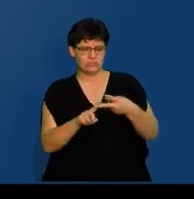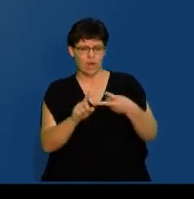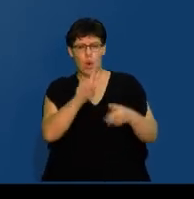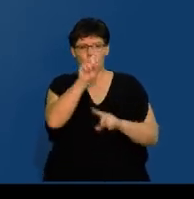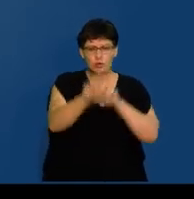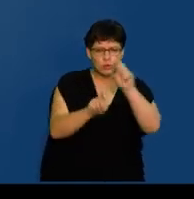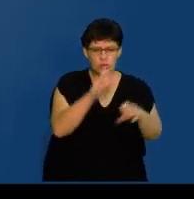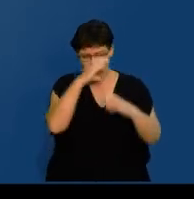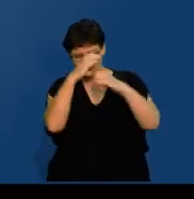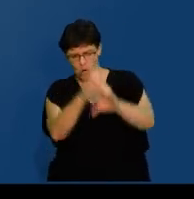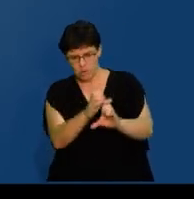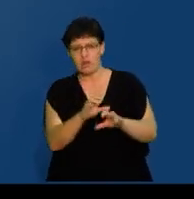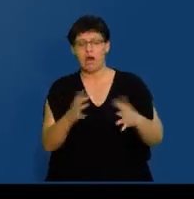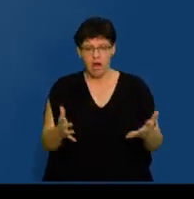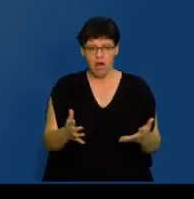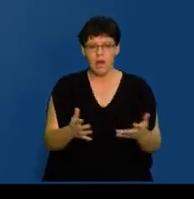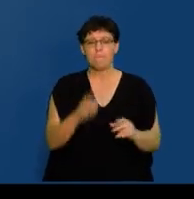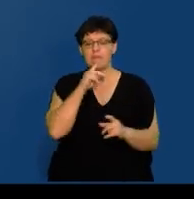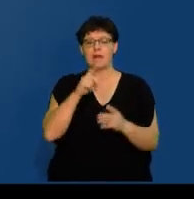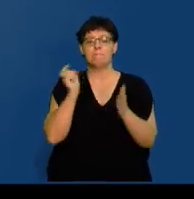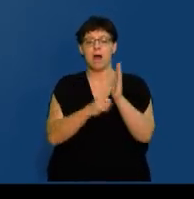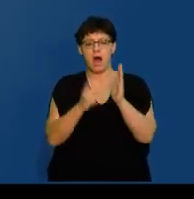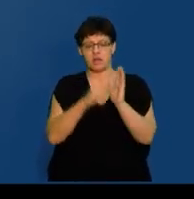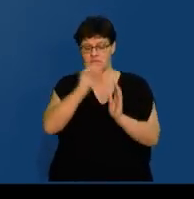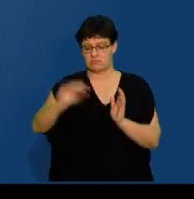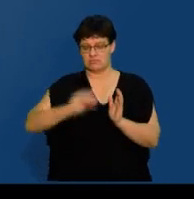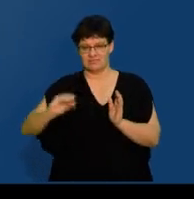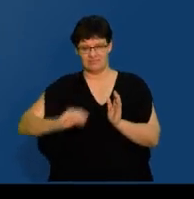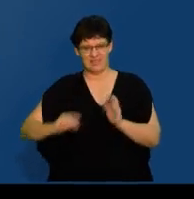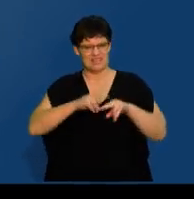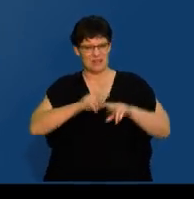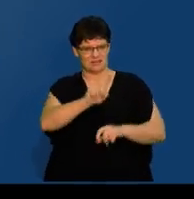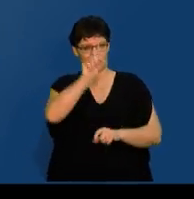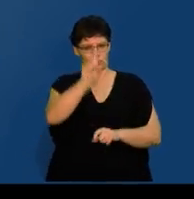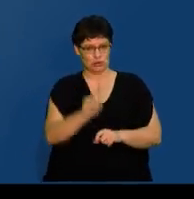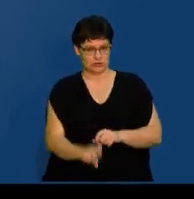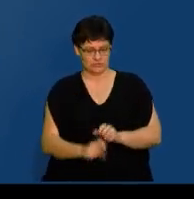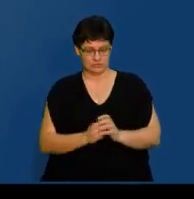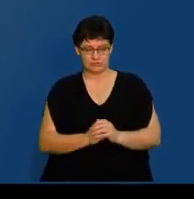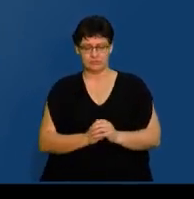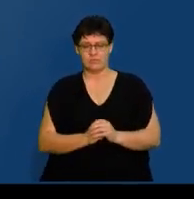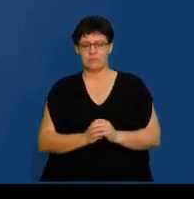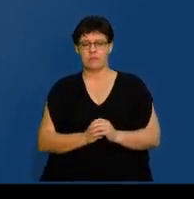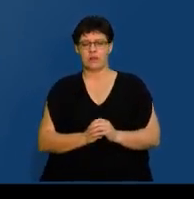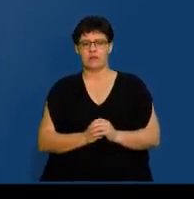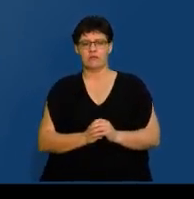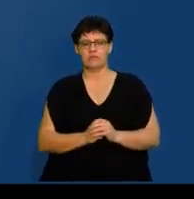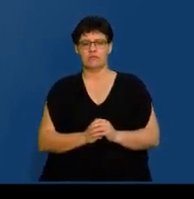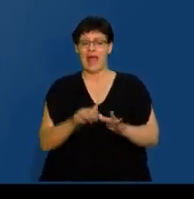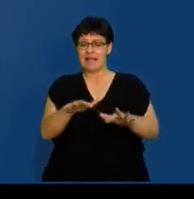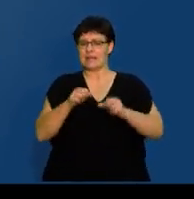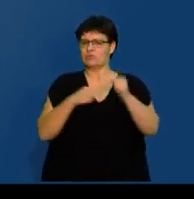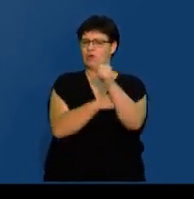questions based on the allocation of the marks per question. Looking at the structure of the exam, we know